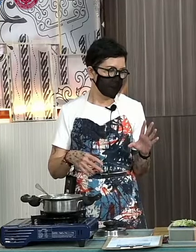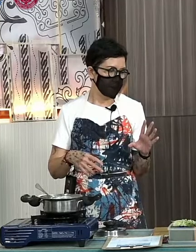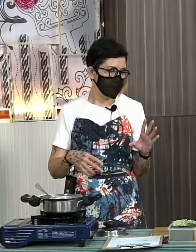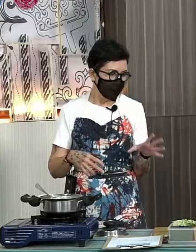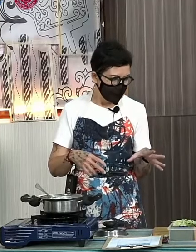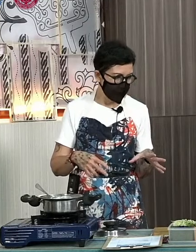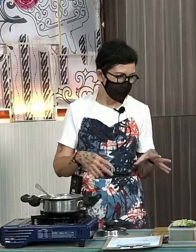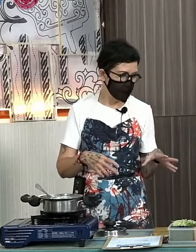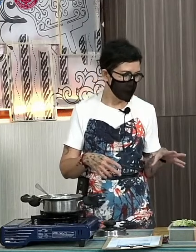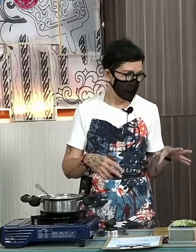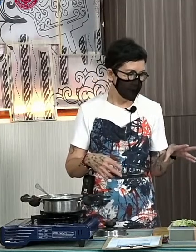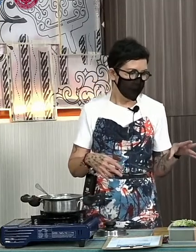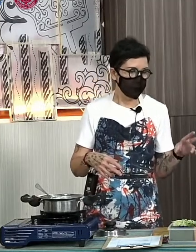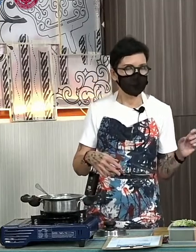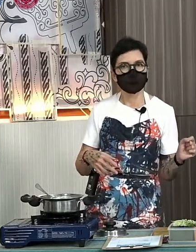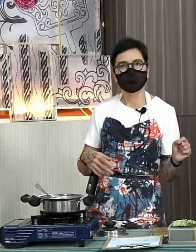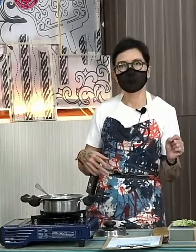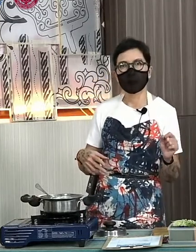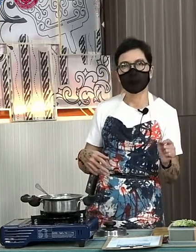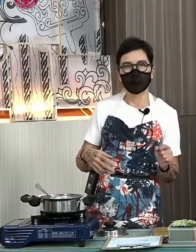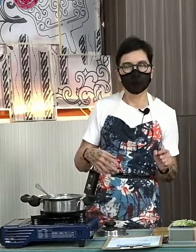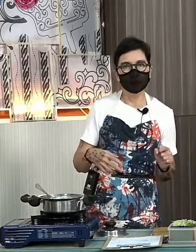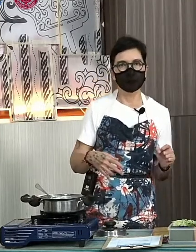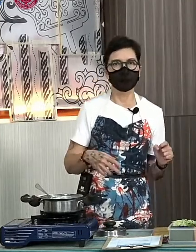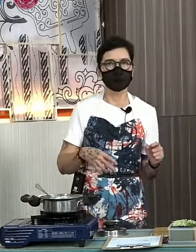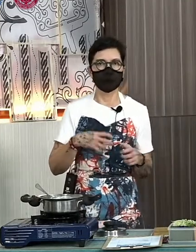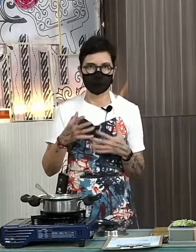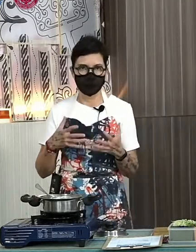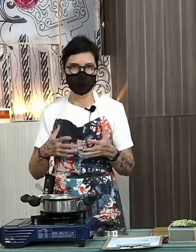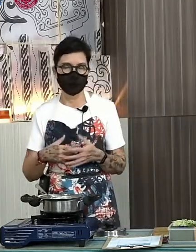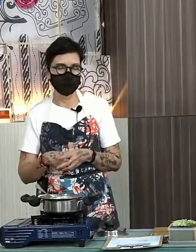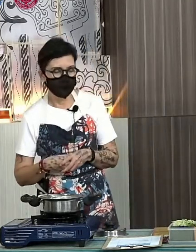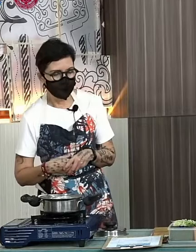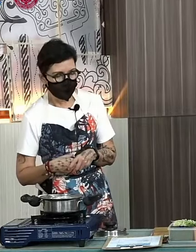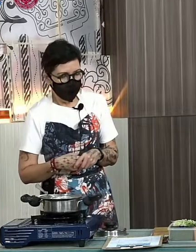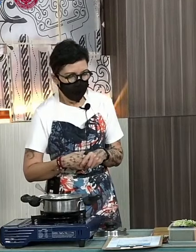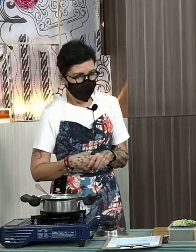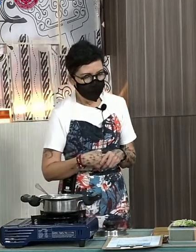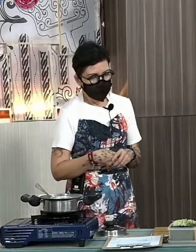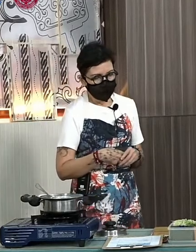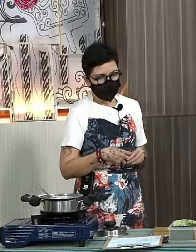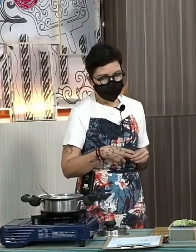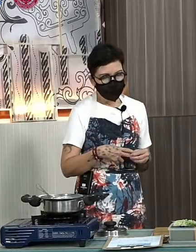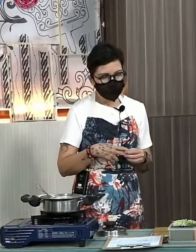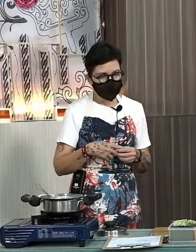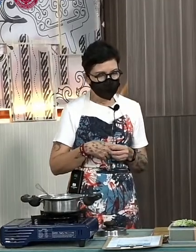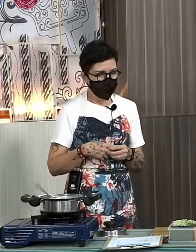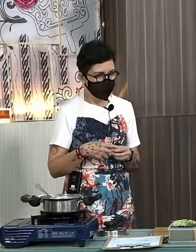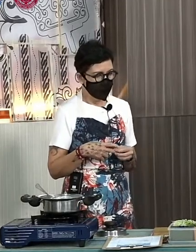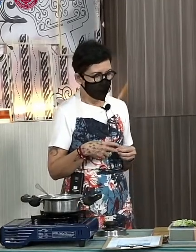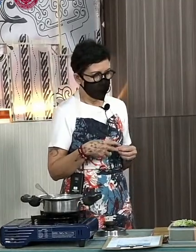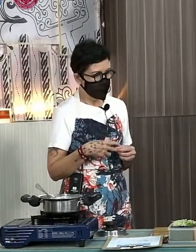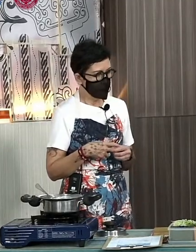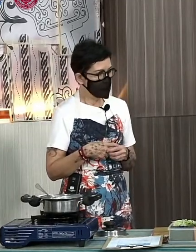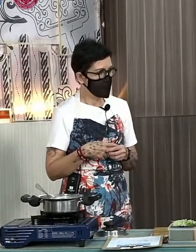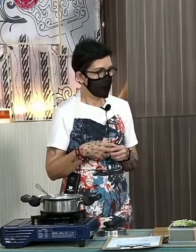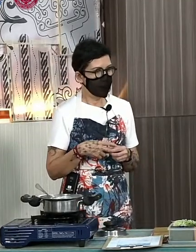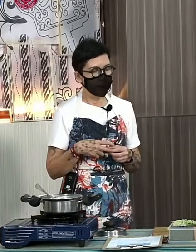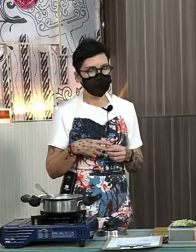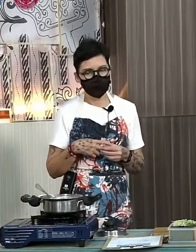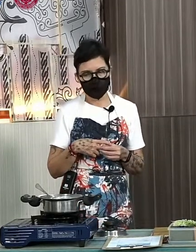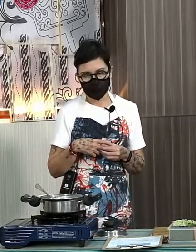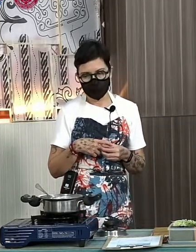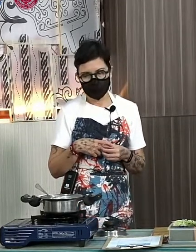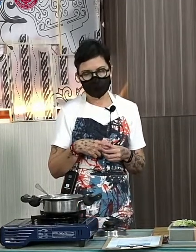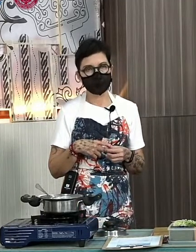Some pumpkin, and also mango as topping. And then the second one, we are going to